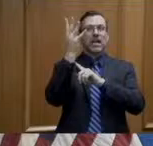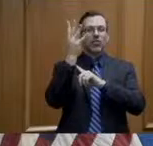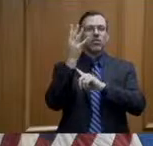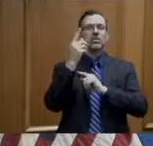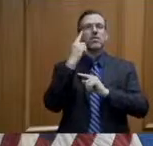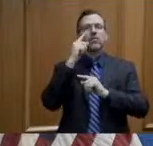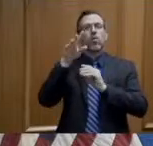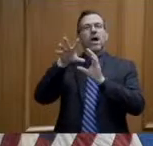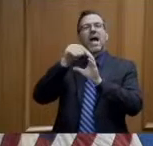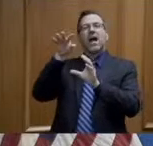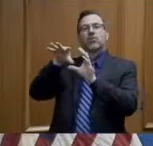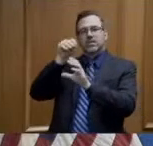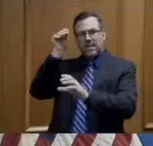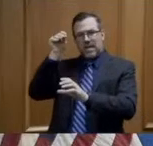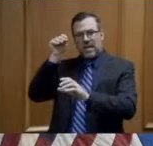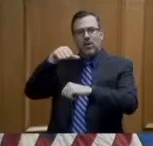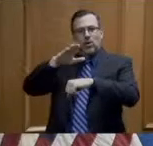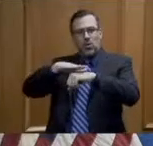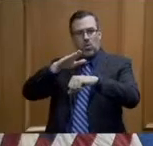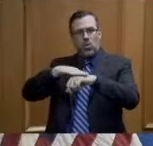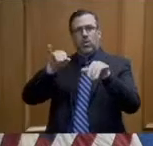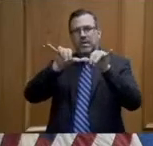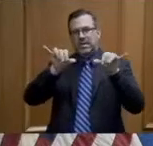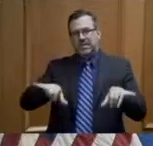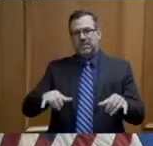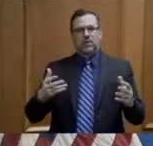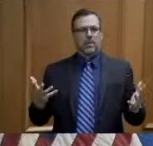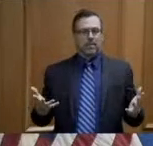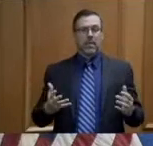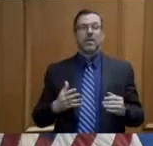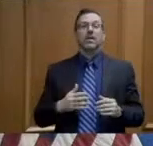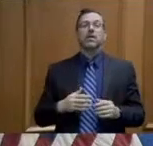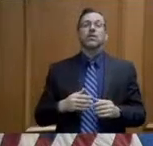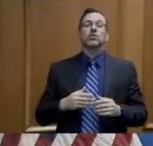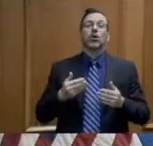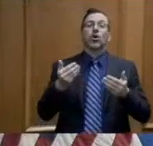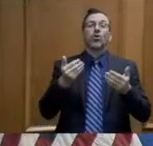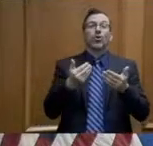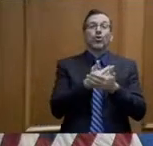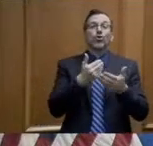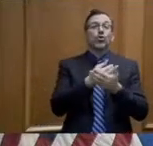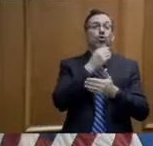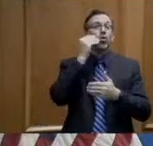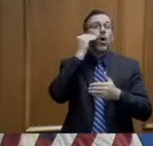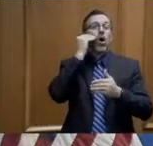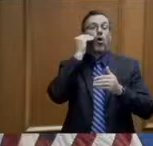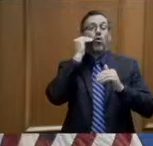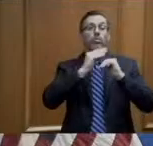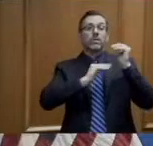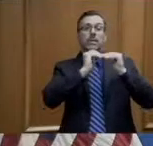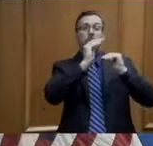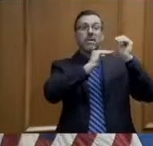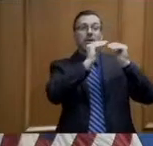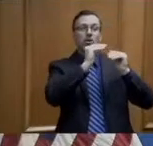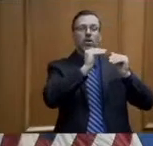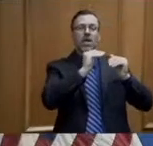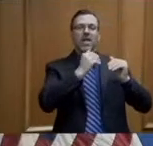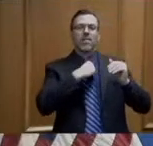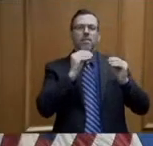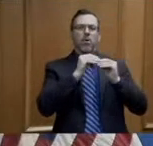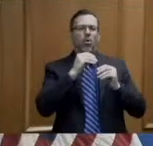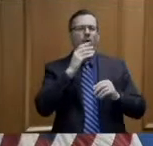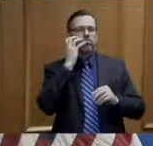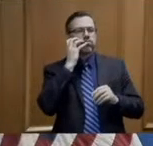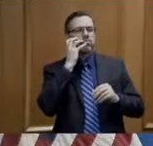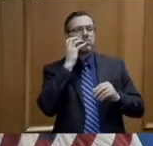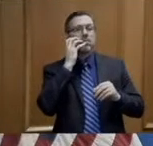warning system. And especially with newer homes that are more soundproof, sirens are often not